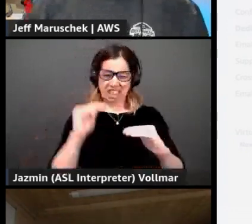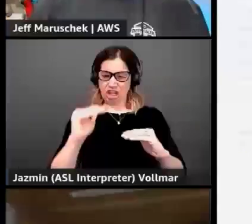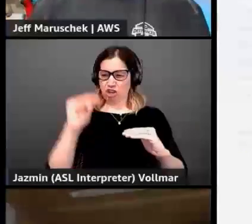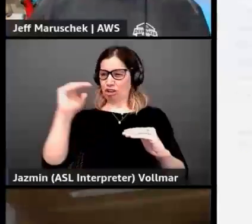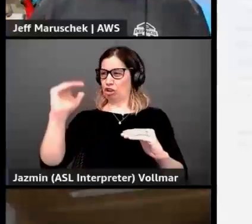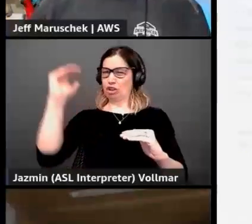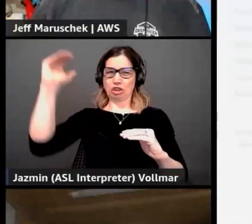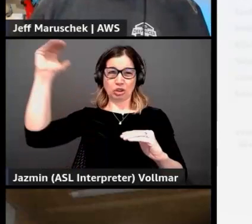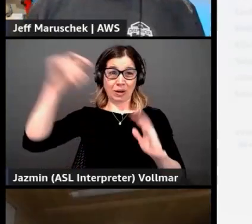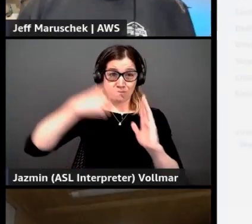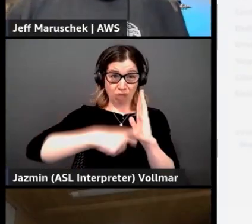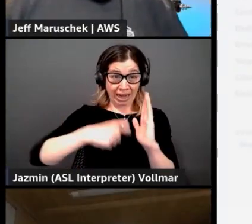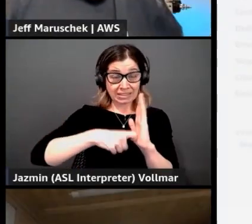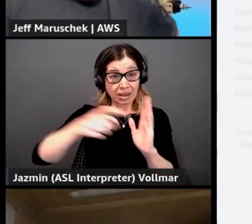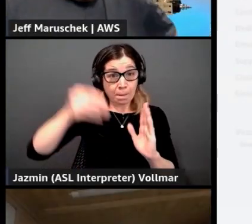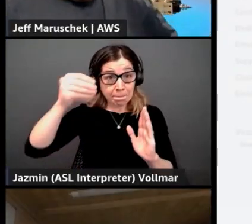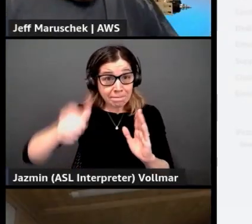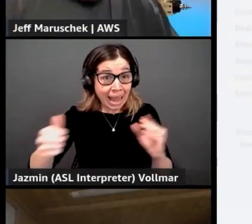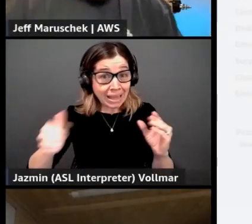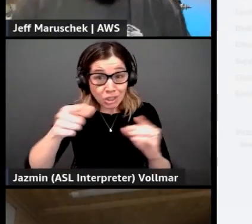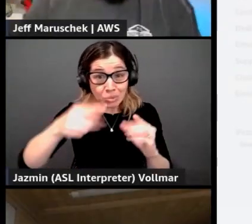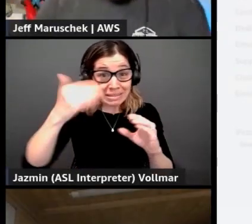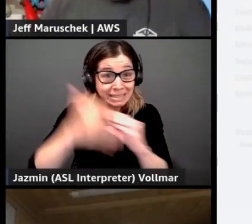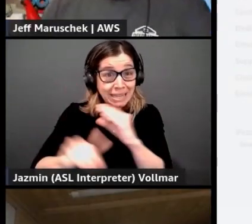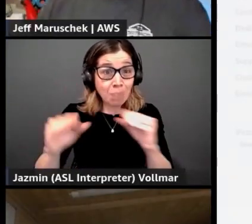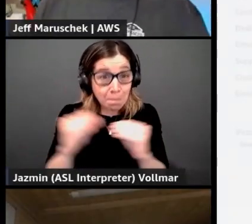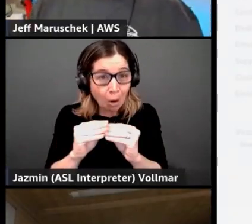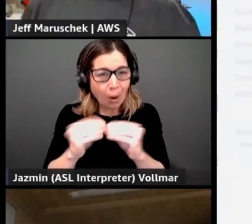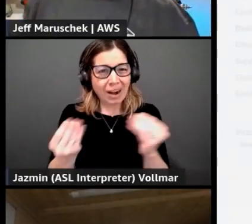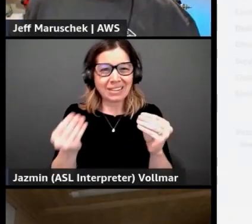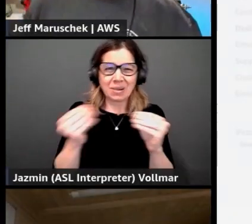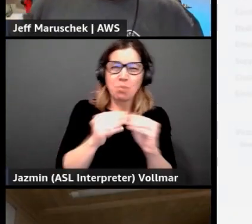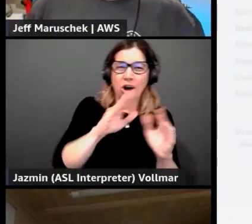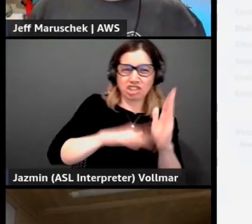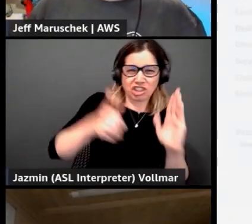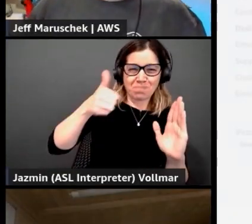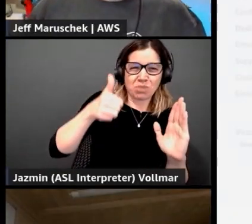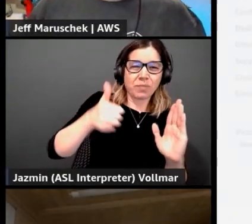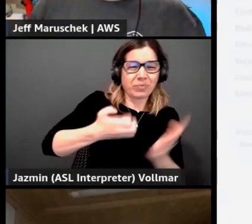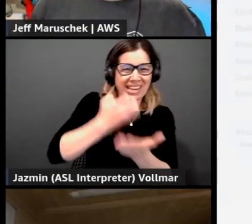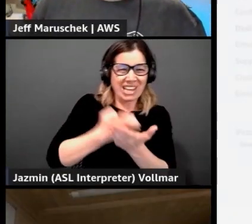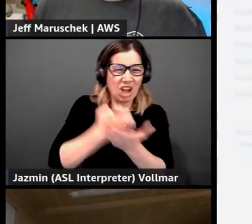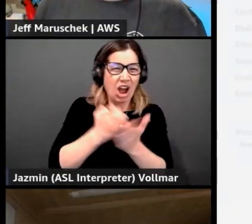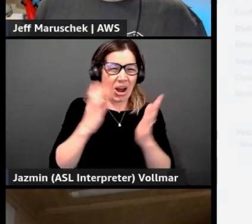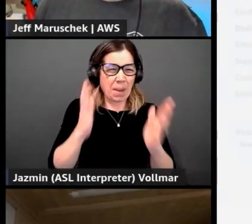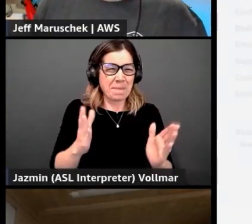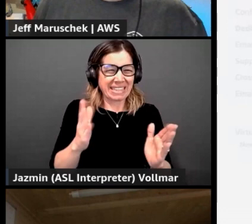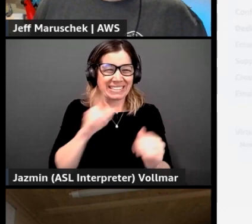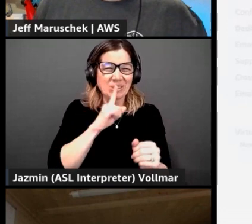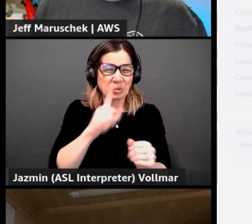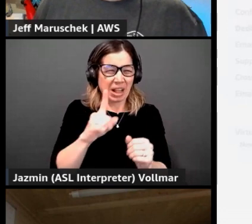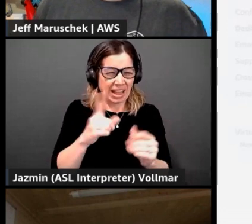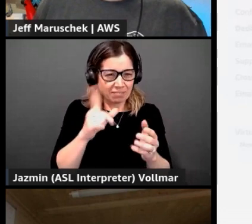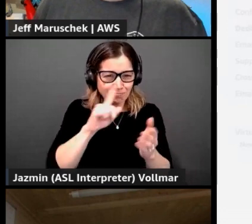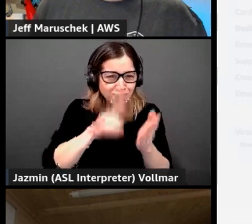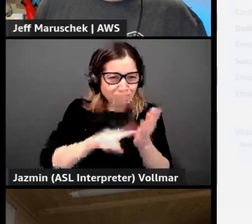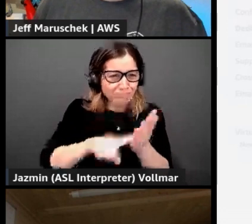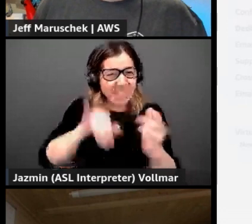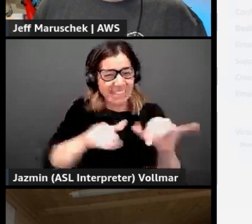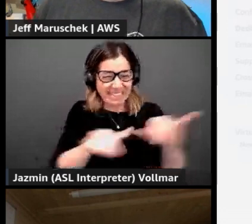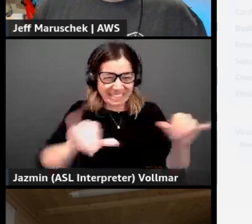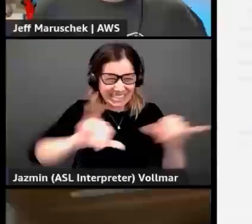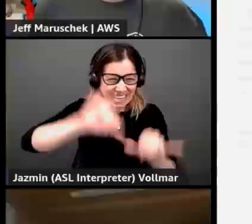send more, it becomes cheaper. So economies of scale really work on this. A lot of the time for certain customers, it's actually much more